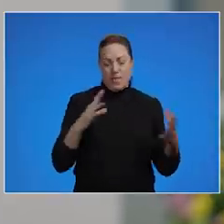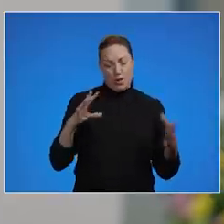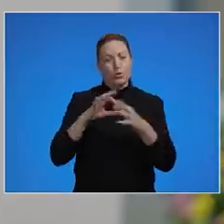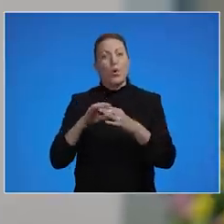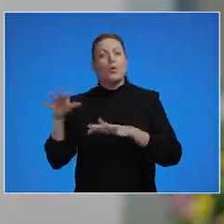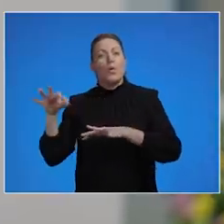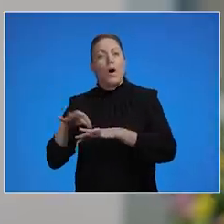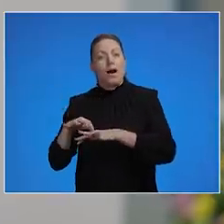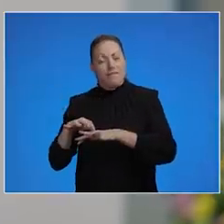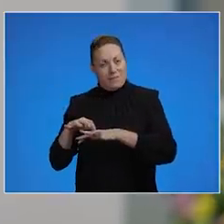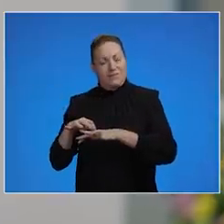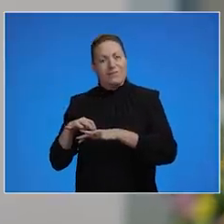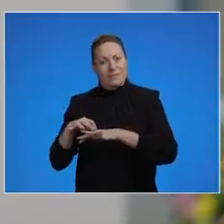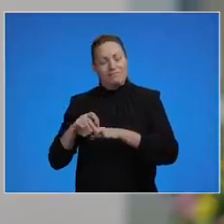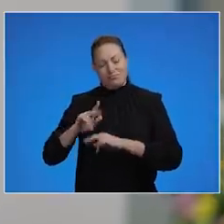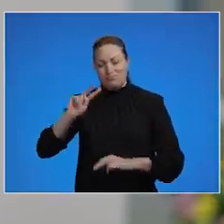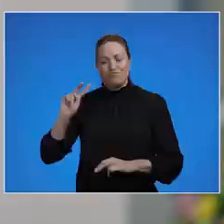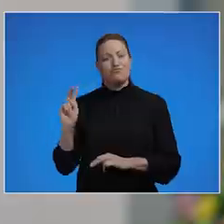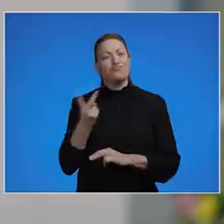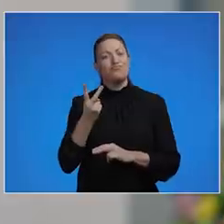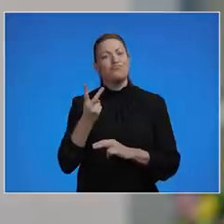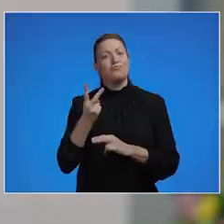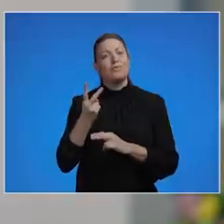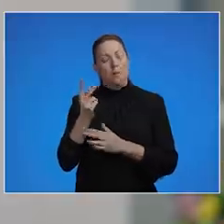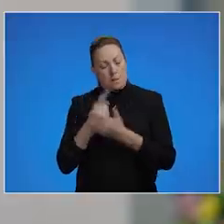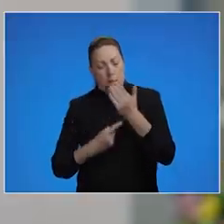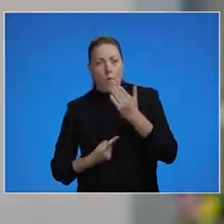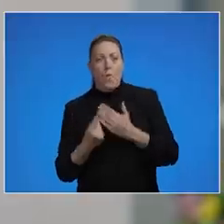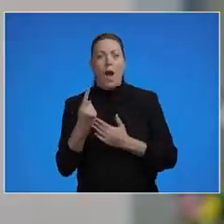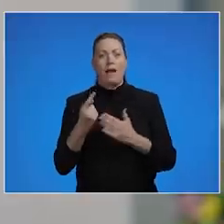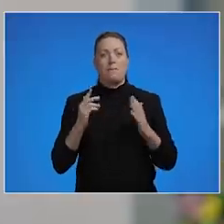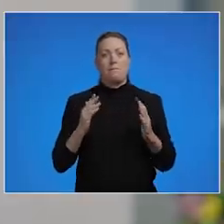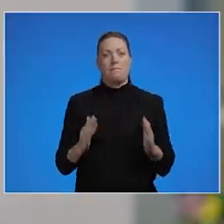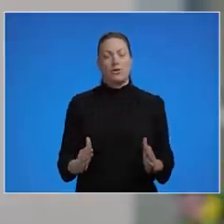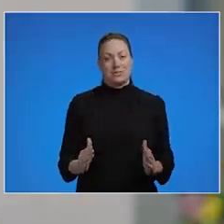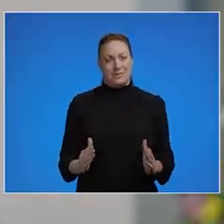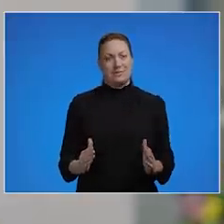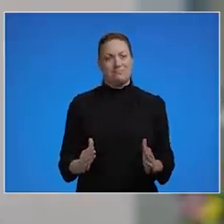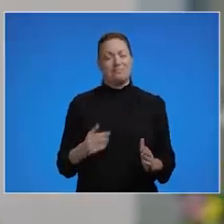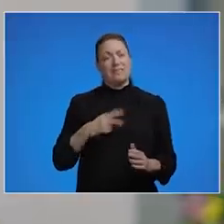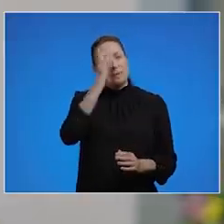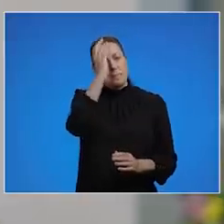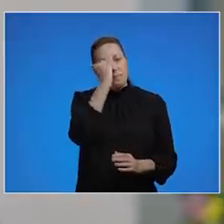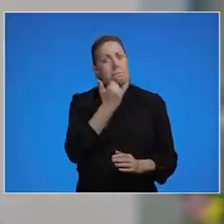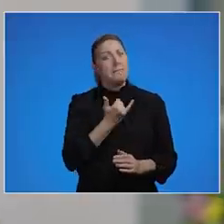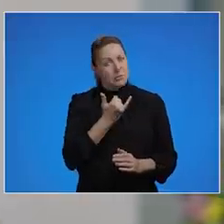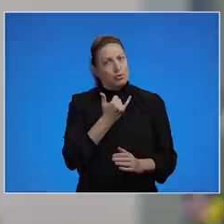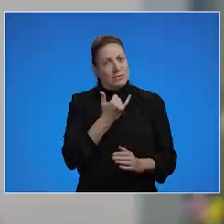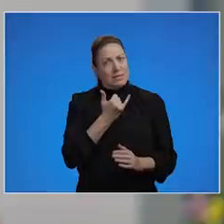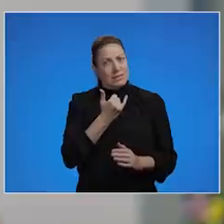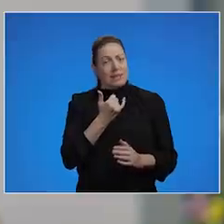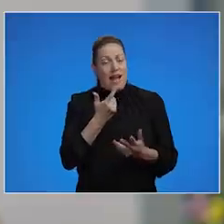his wife, and the two will become one body. This mystery has many